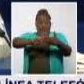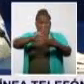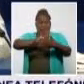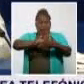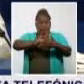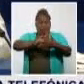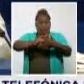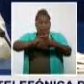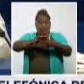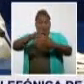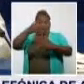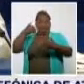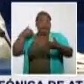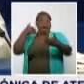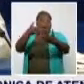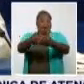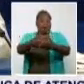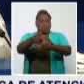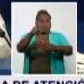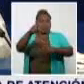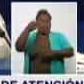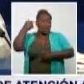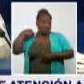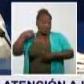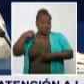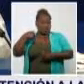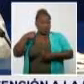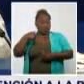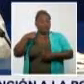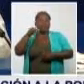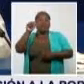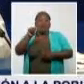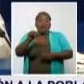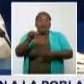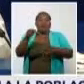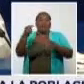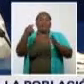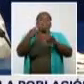till 12 o'clock last night, the fatality rate was of